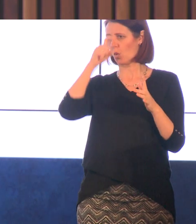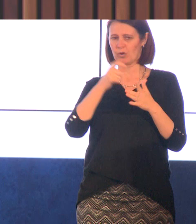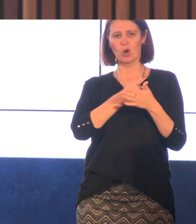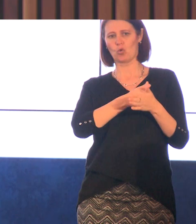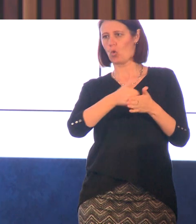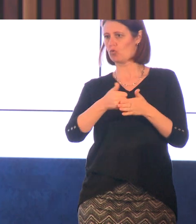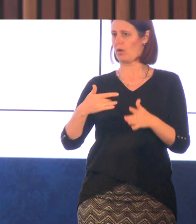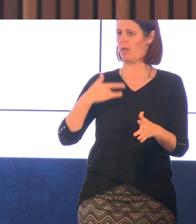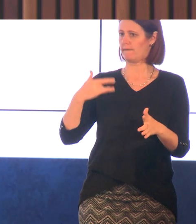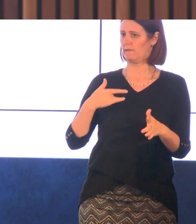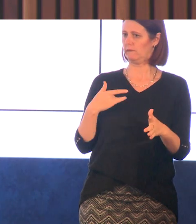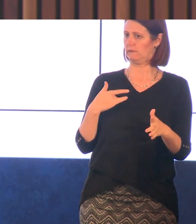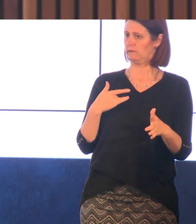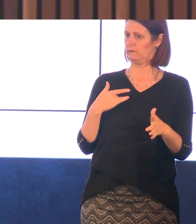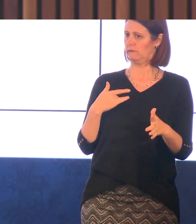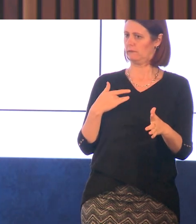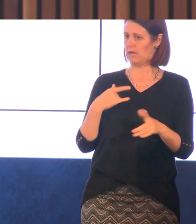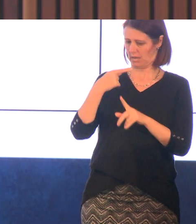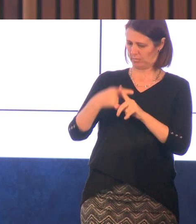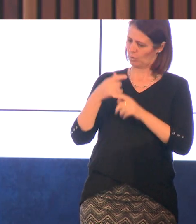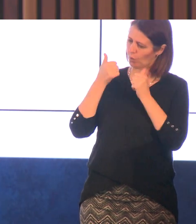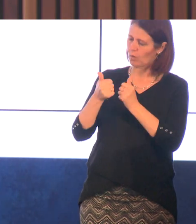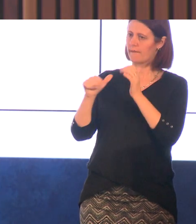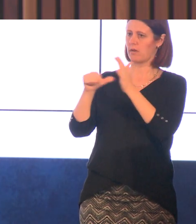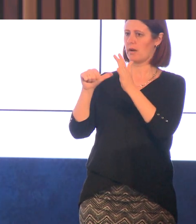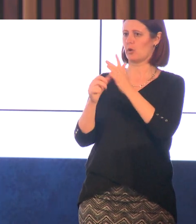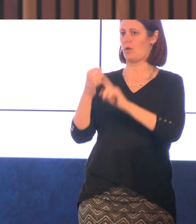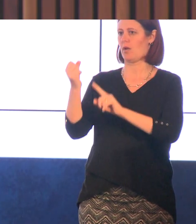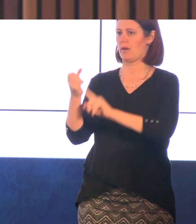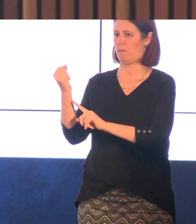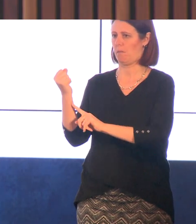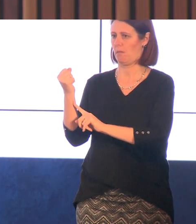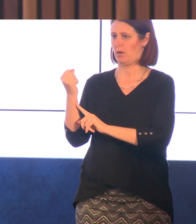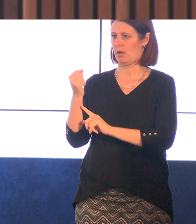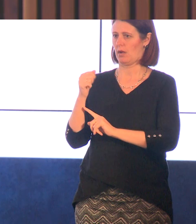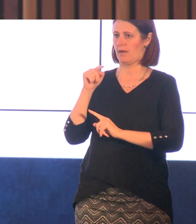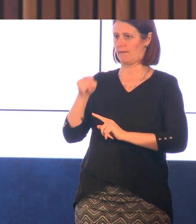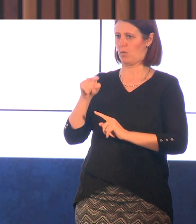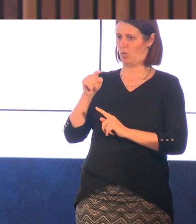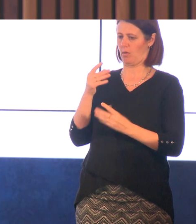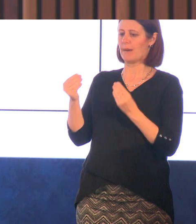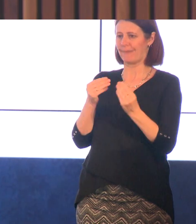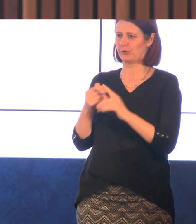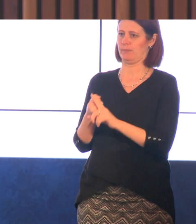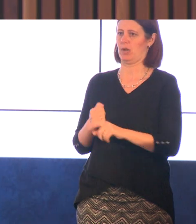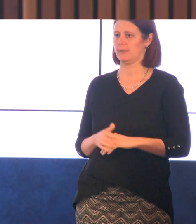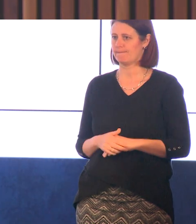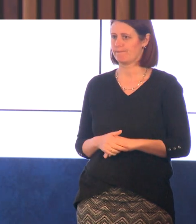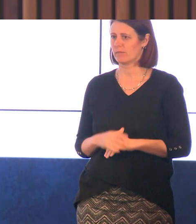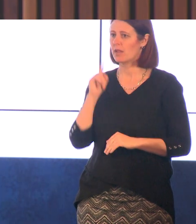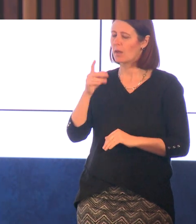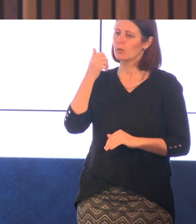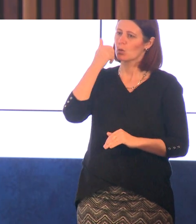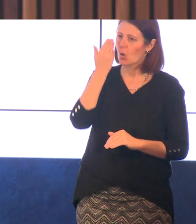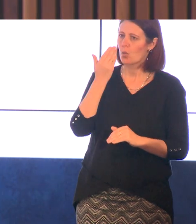ordinary life, plus a good financial outcome in terms of budget impact. That was always